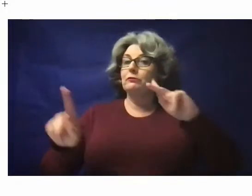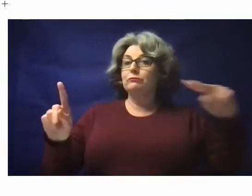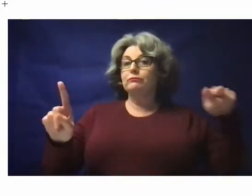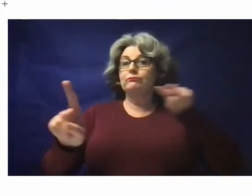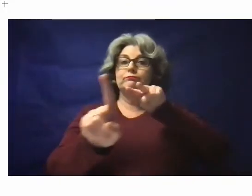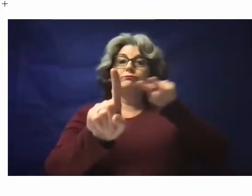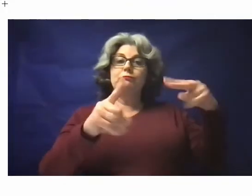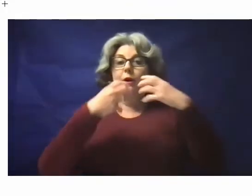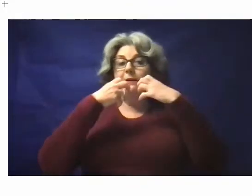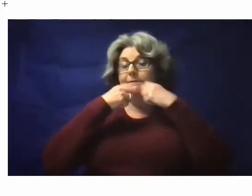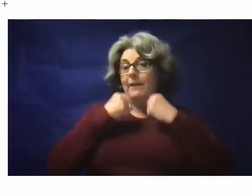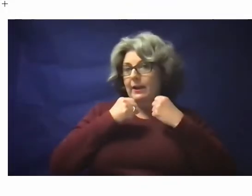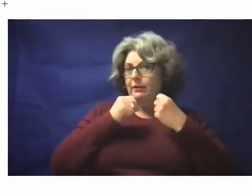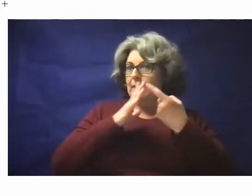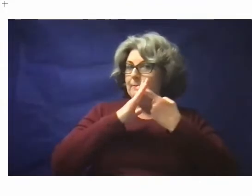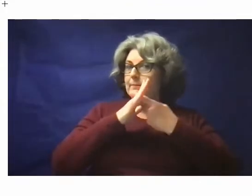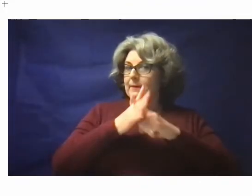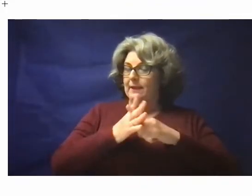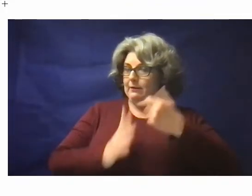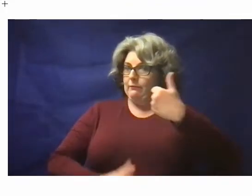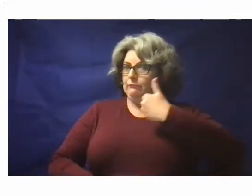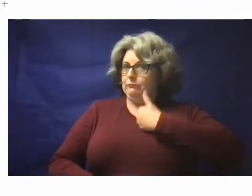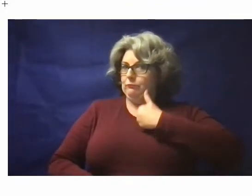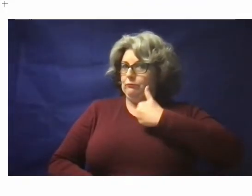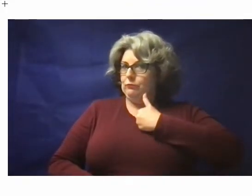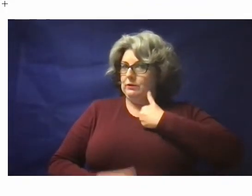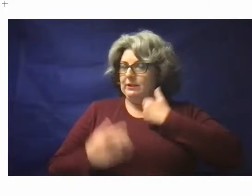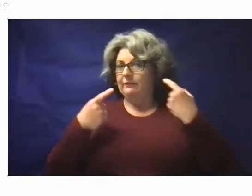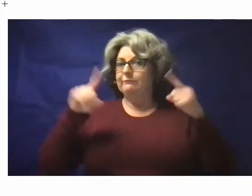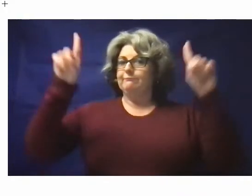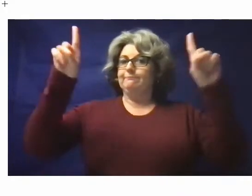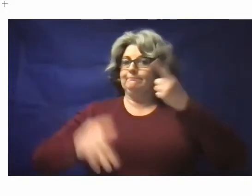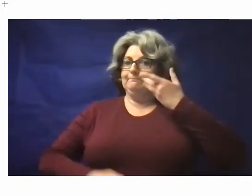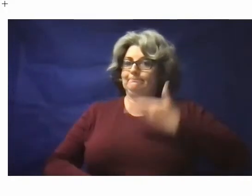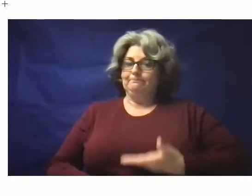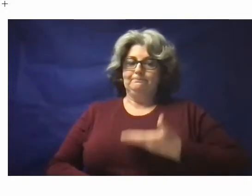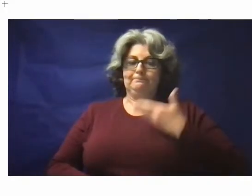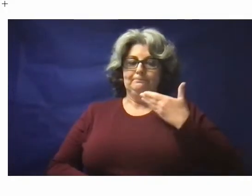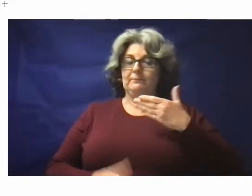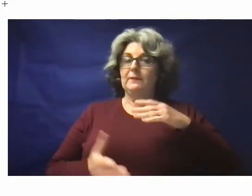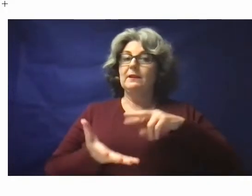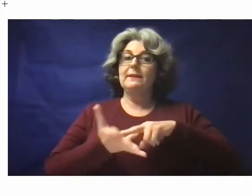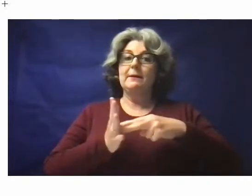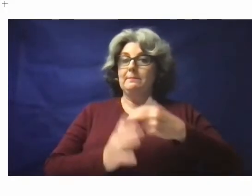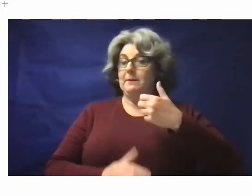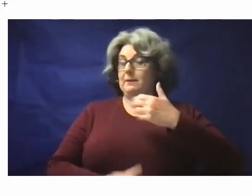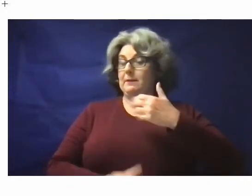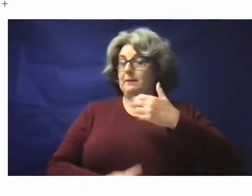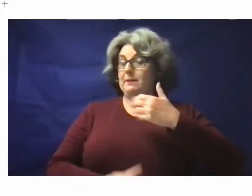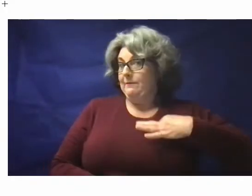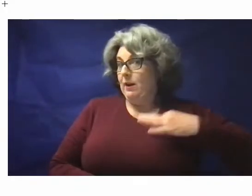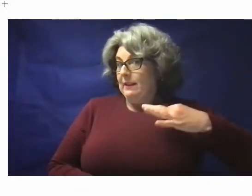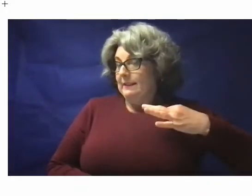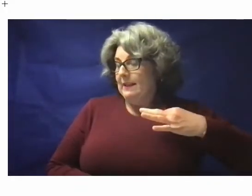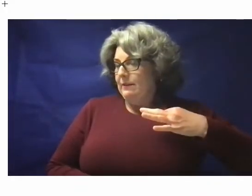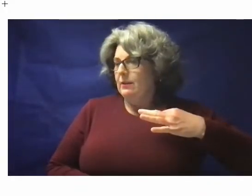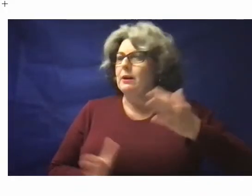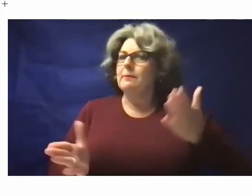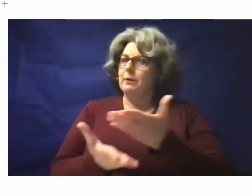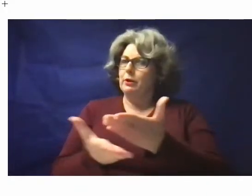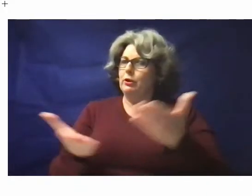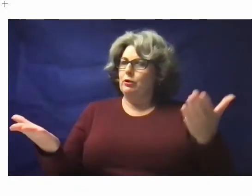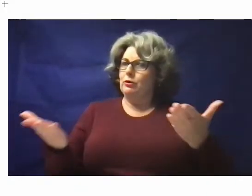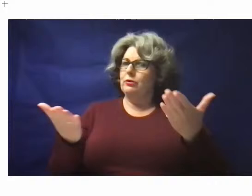valued, and it begins with self-declaration. Self-declaring is voluntary, but strongly encouraged, as we can